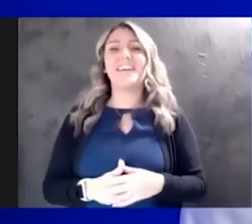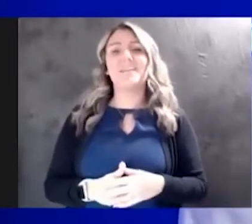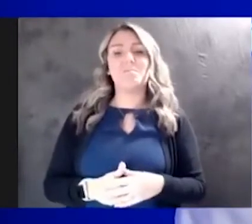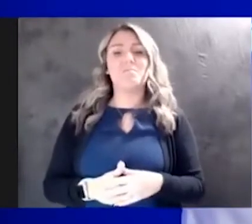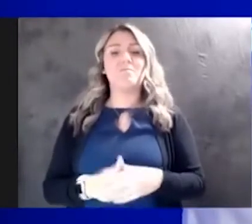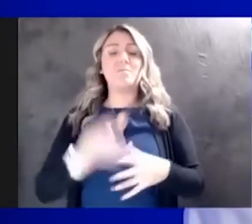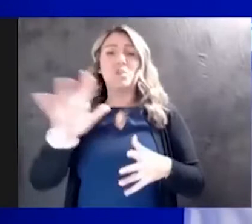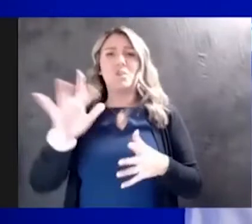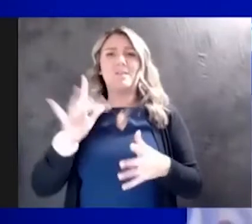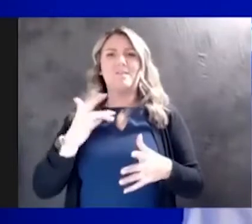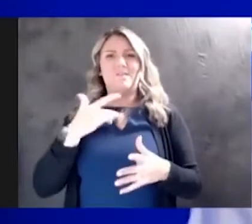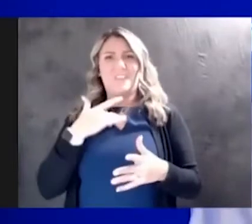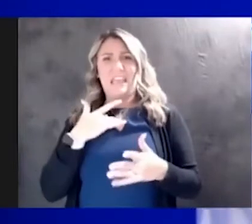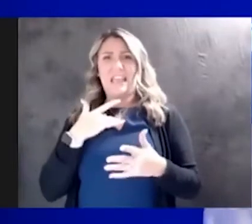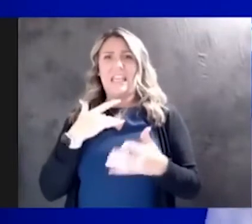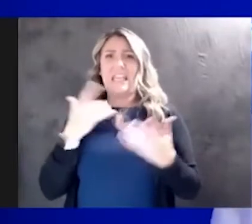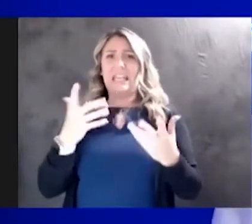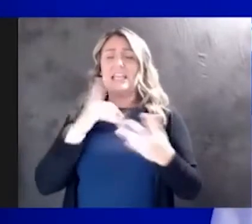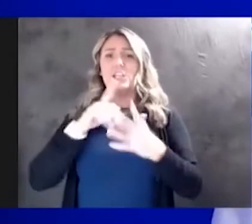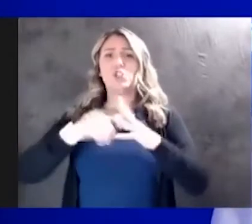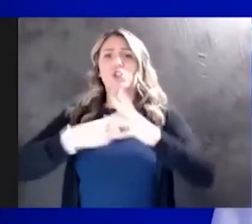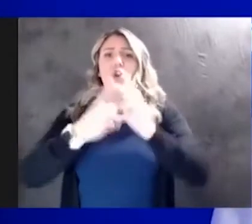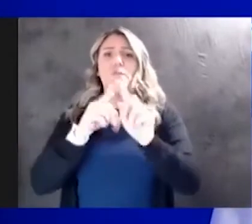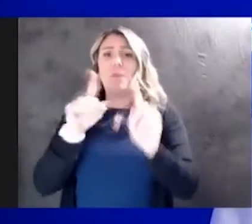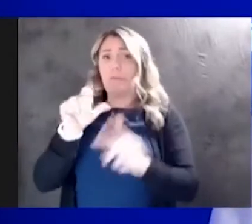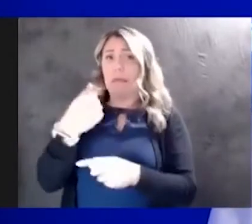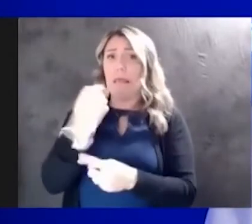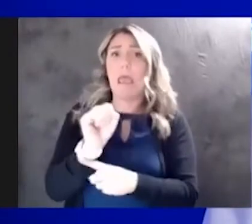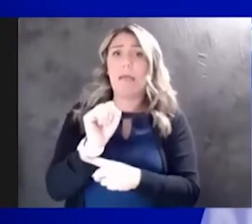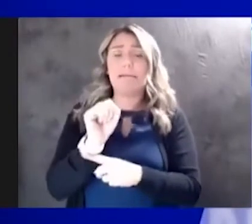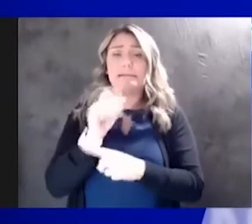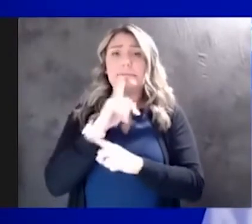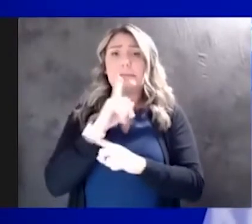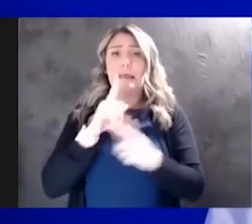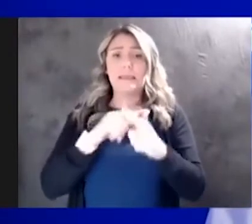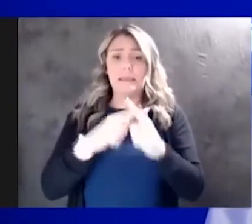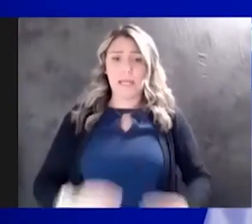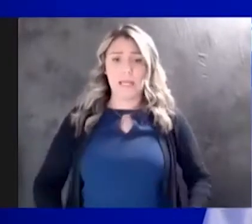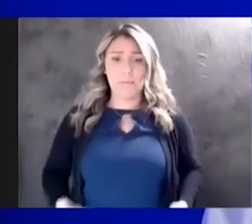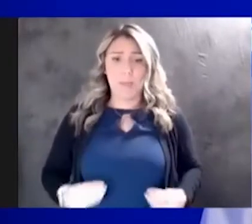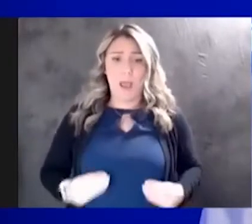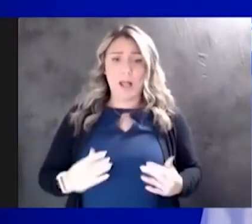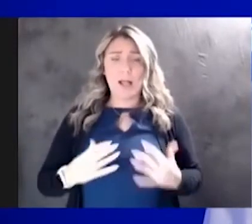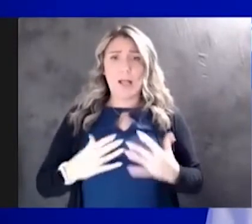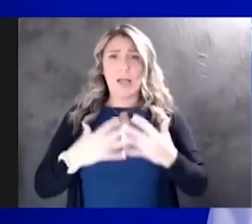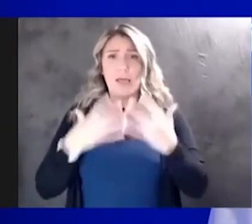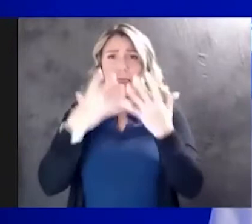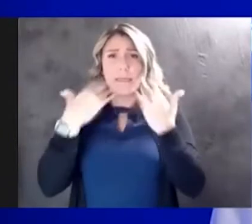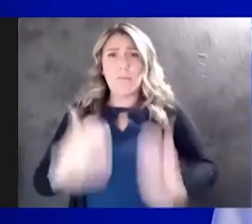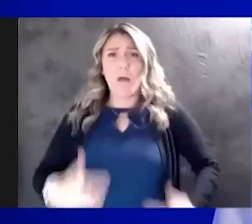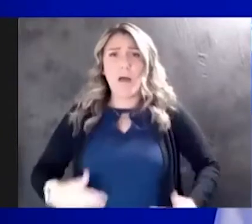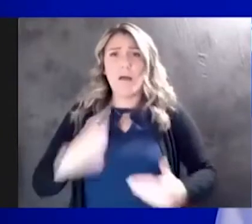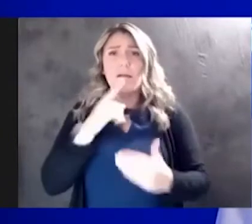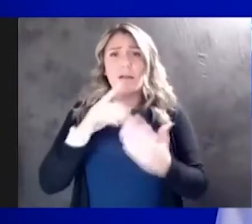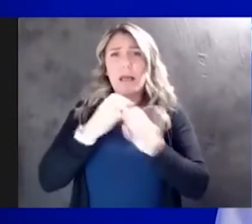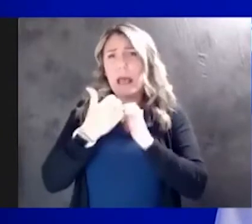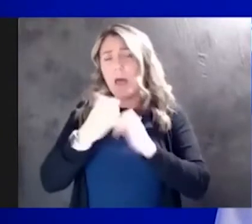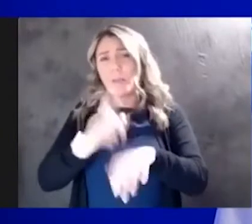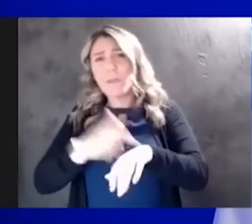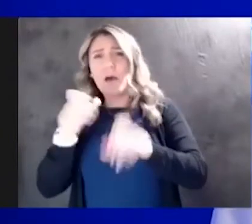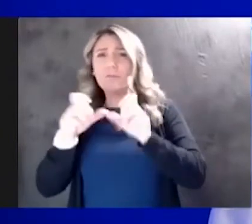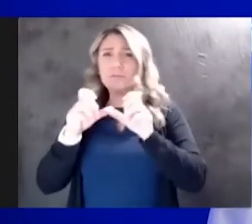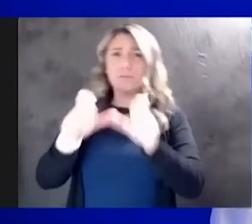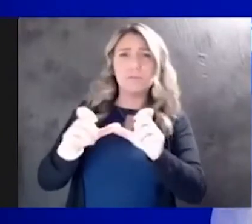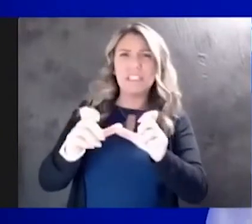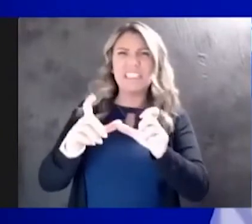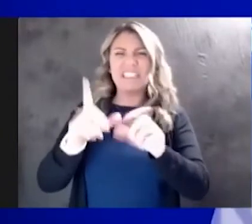feeling starting from your legs and moving up to your up through your body. How long does it last? It's most of the time it is